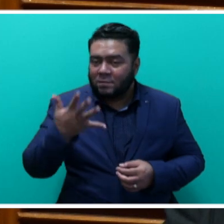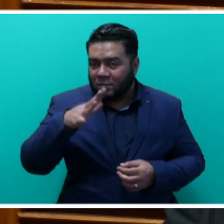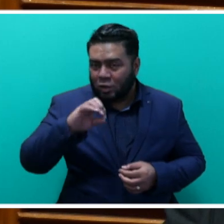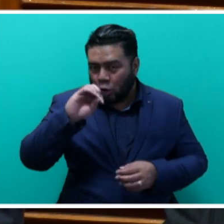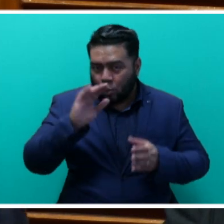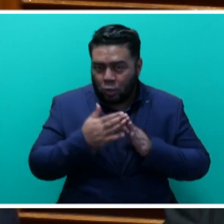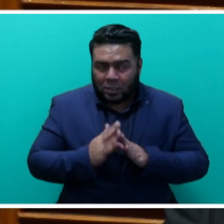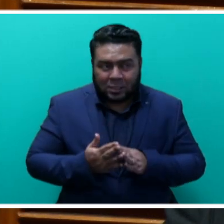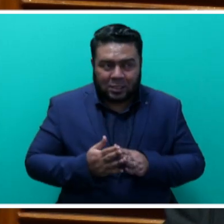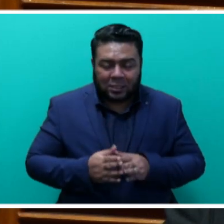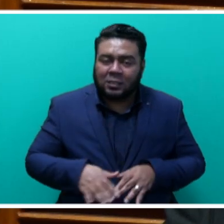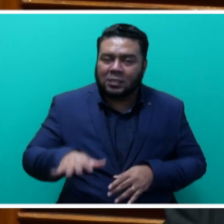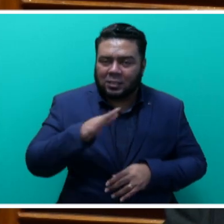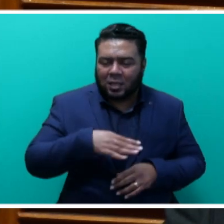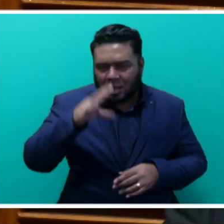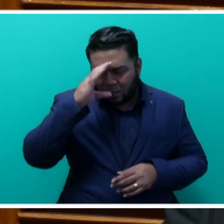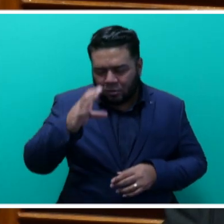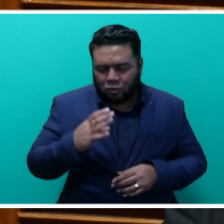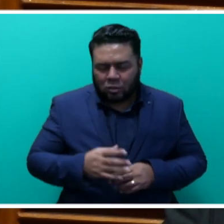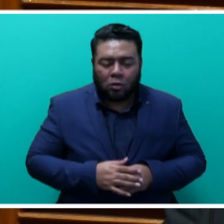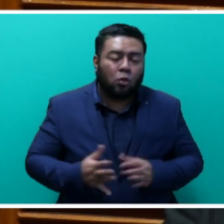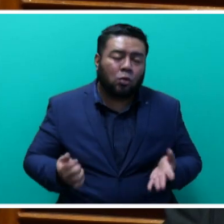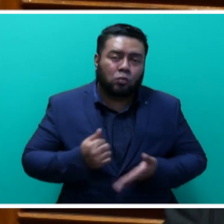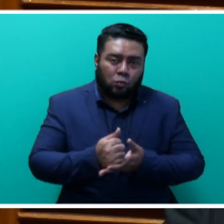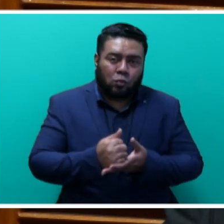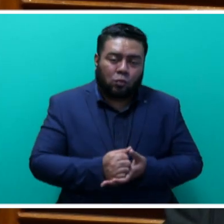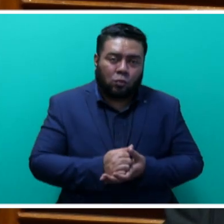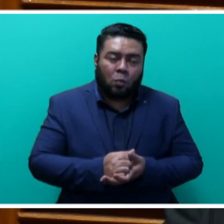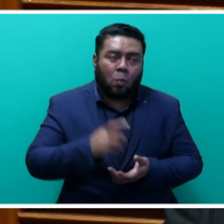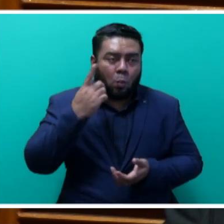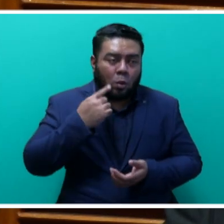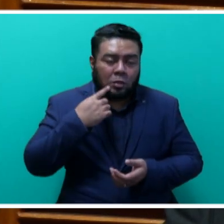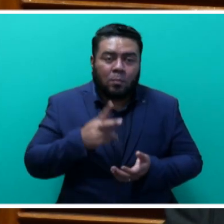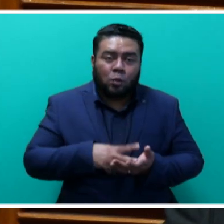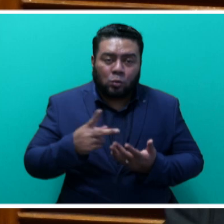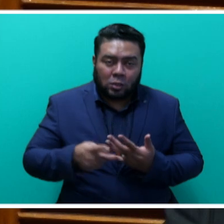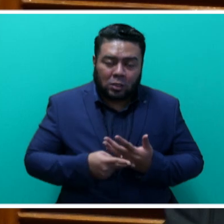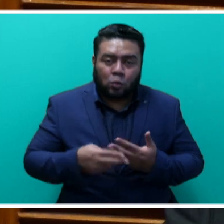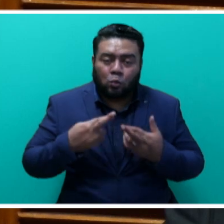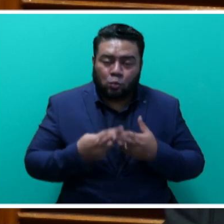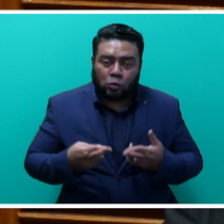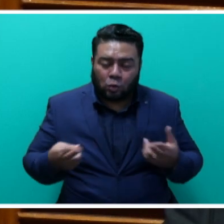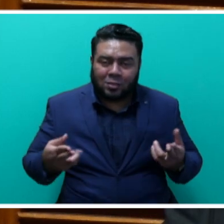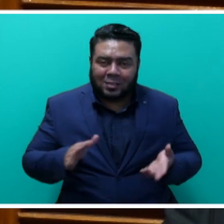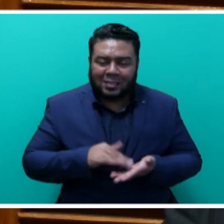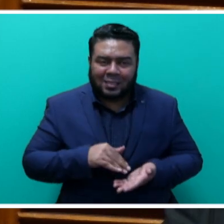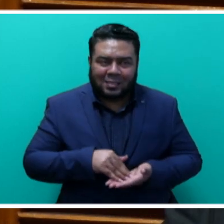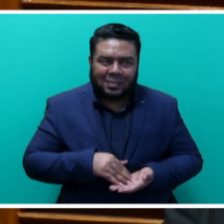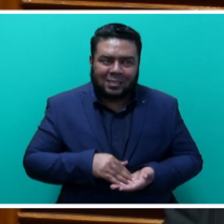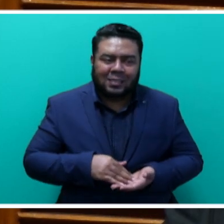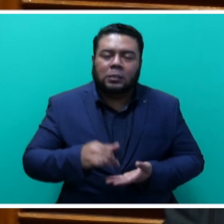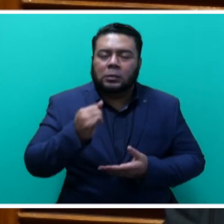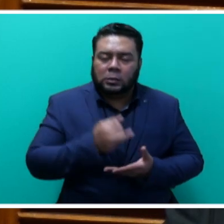communities across the country. The assistance was in the form of water projects, resource centers, and income-generating projects